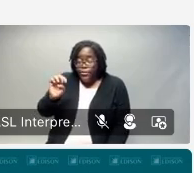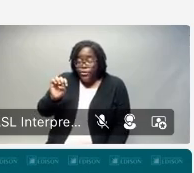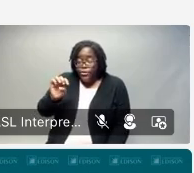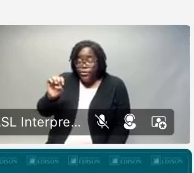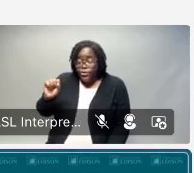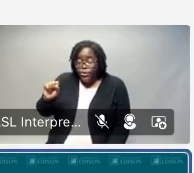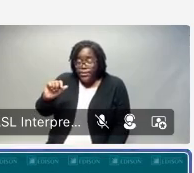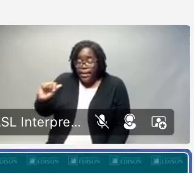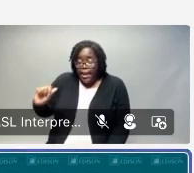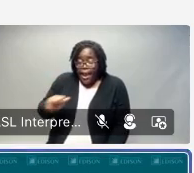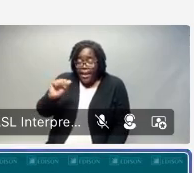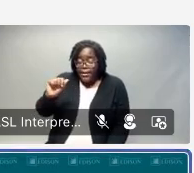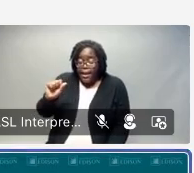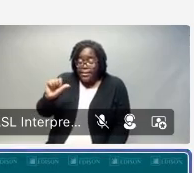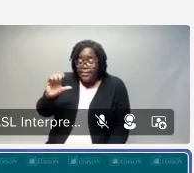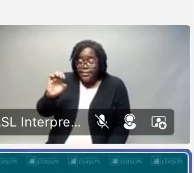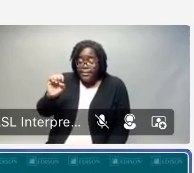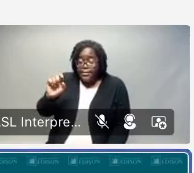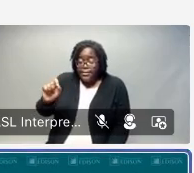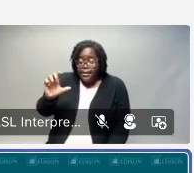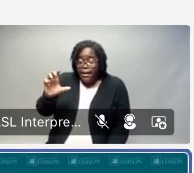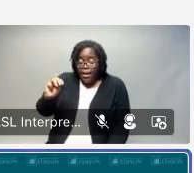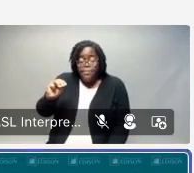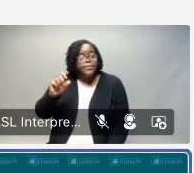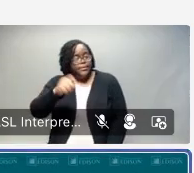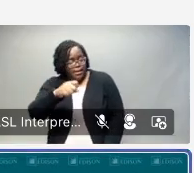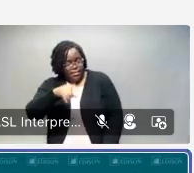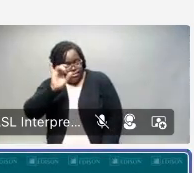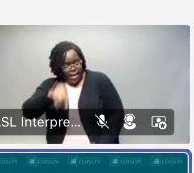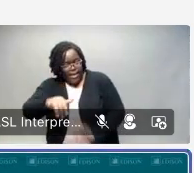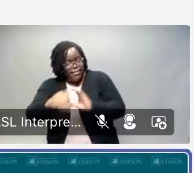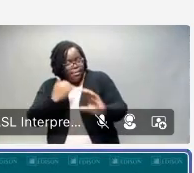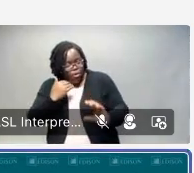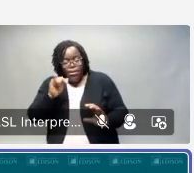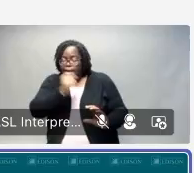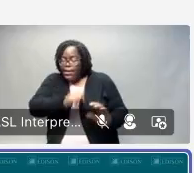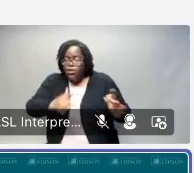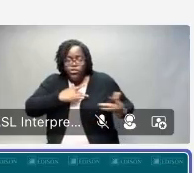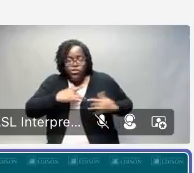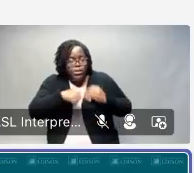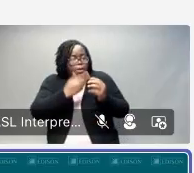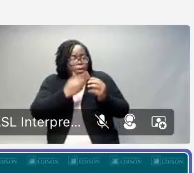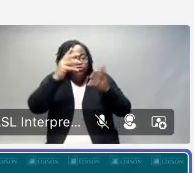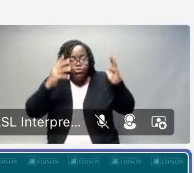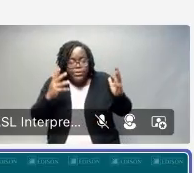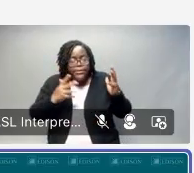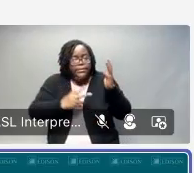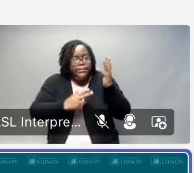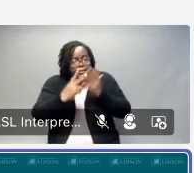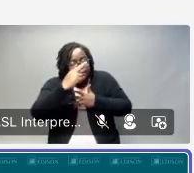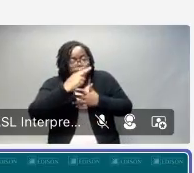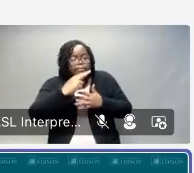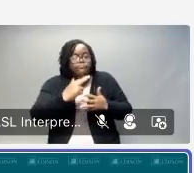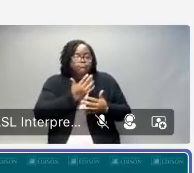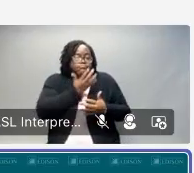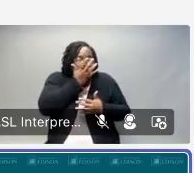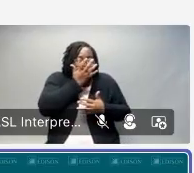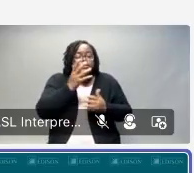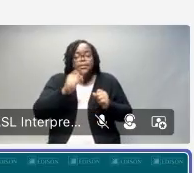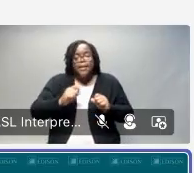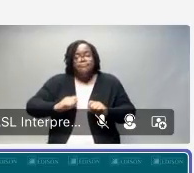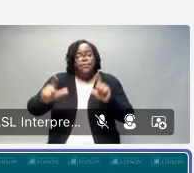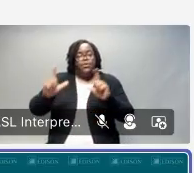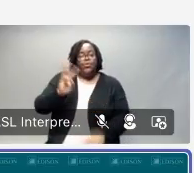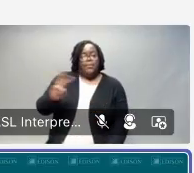address? Yes. So if you have any concerns, and this can include the brush and even some tree trimming activities as well, you can go on to our website